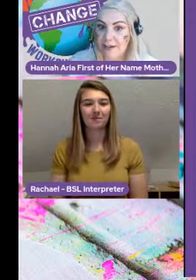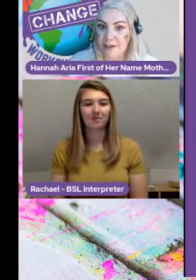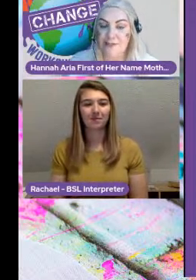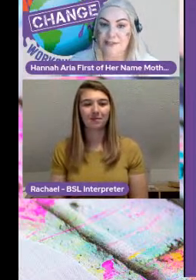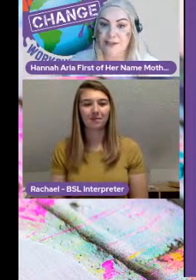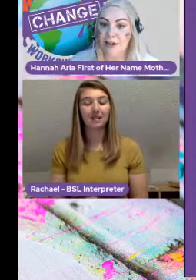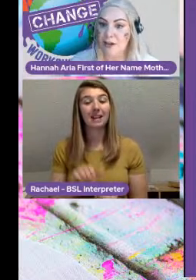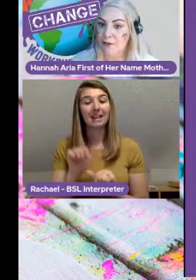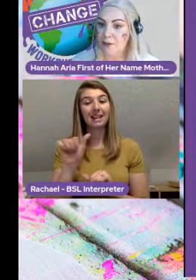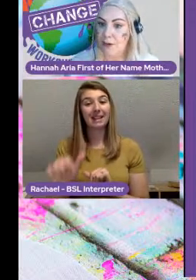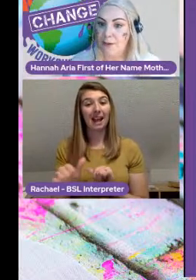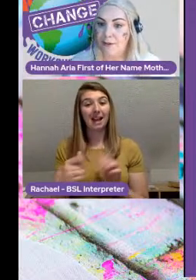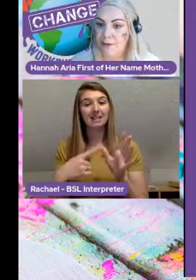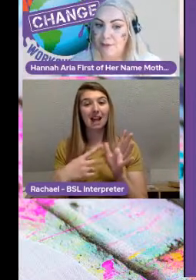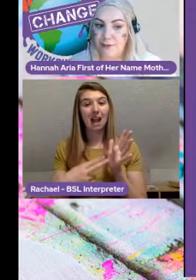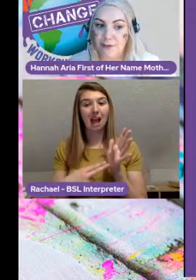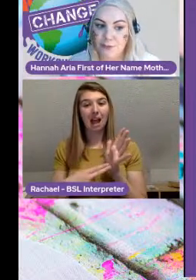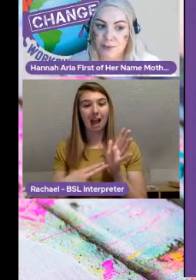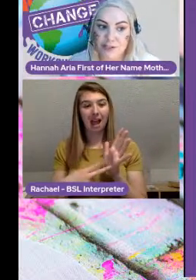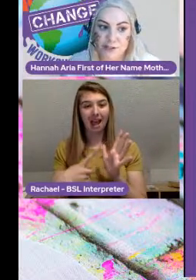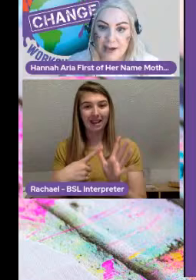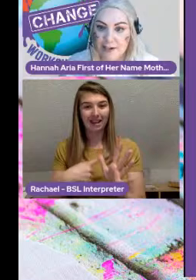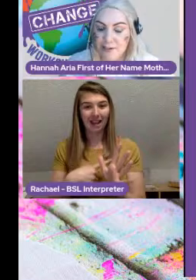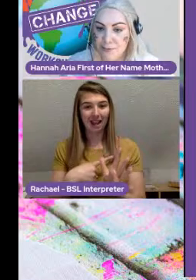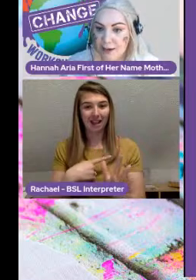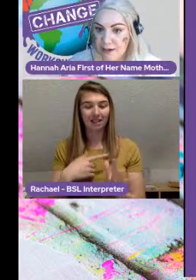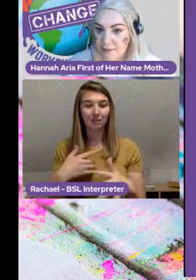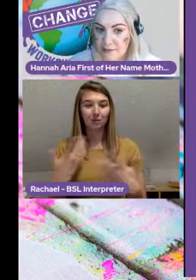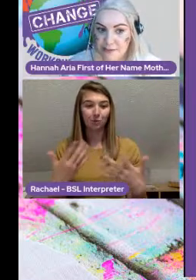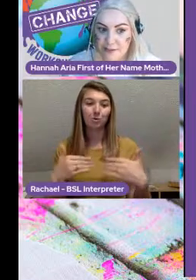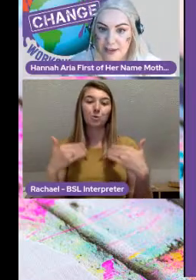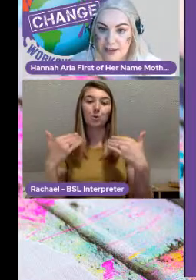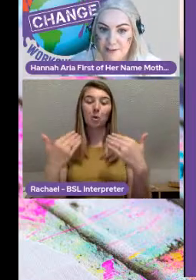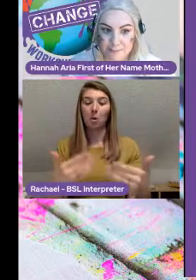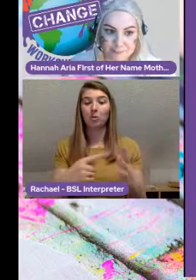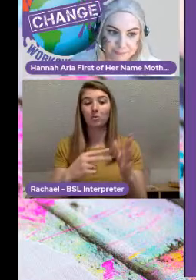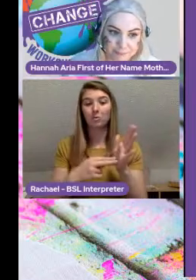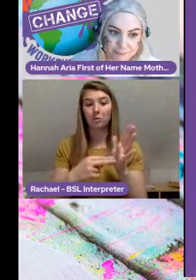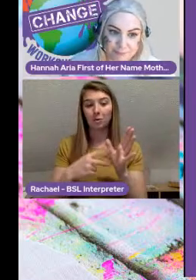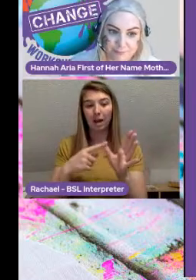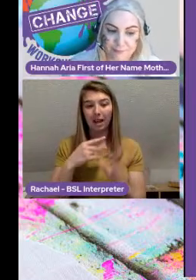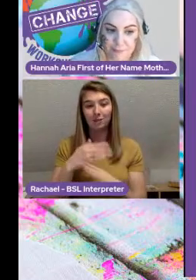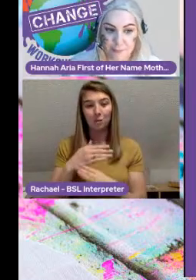have Anna. So onwards to Anna's work, if that's okay.